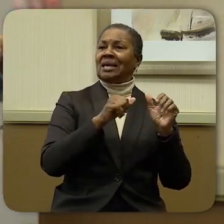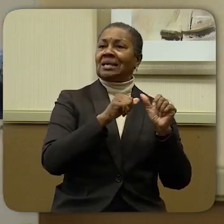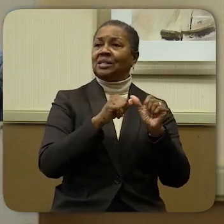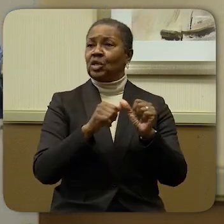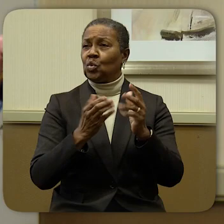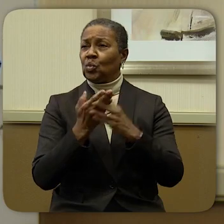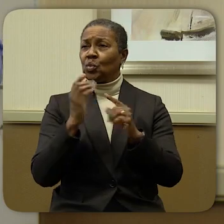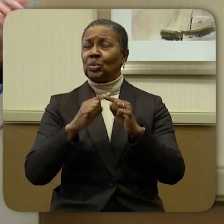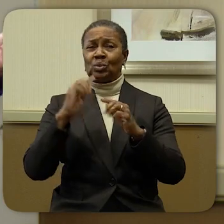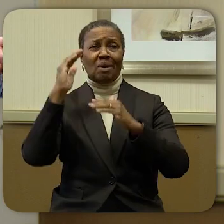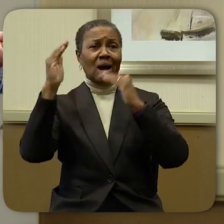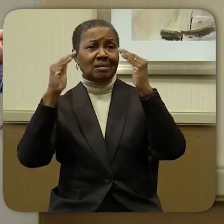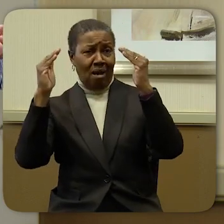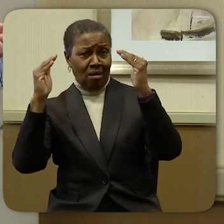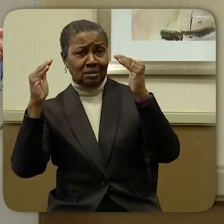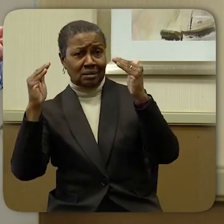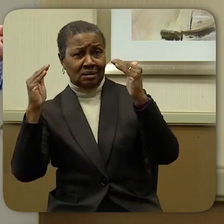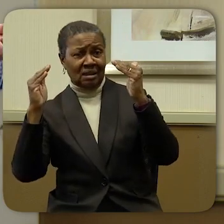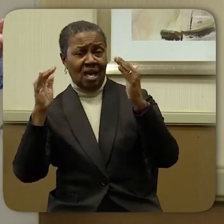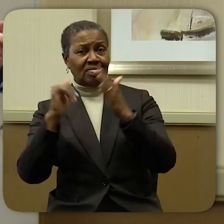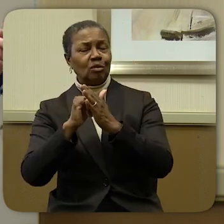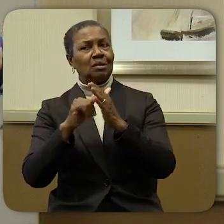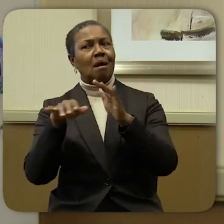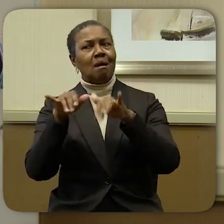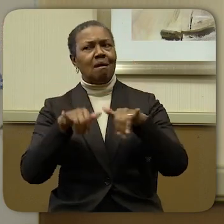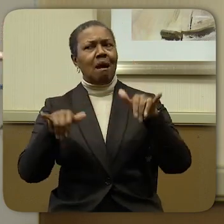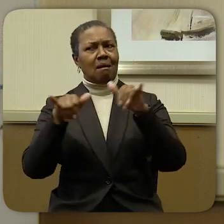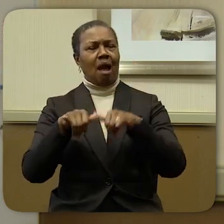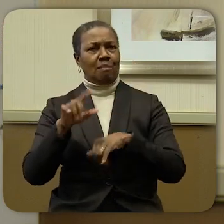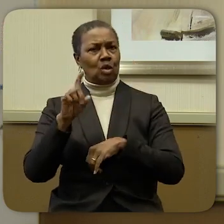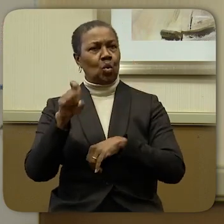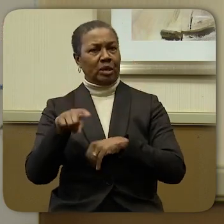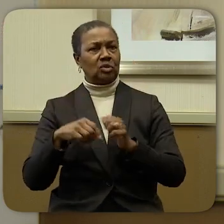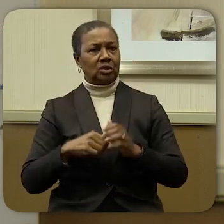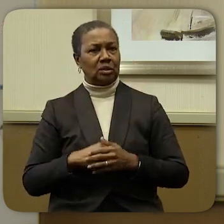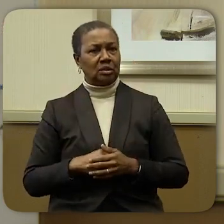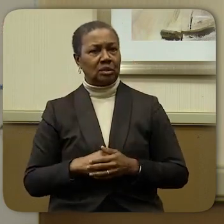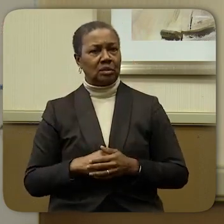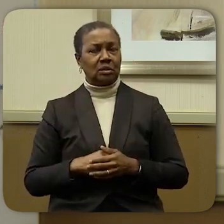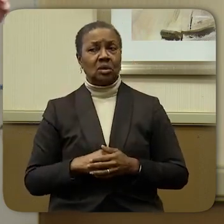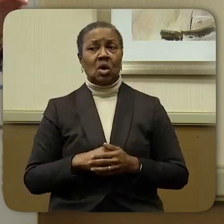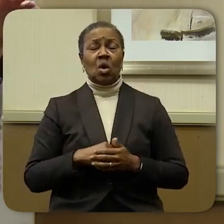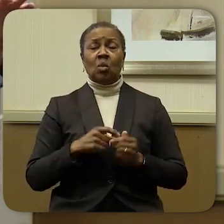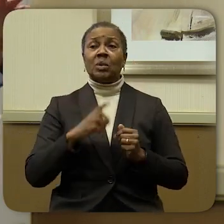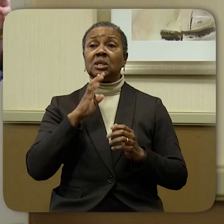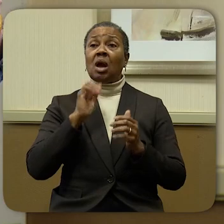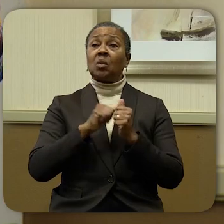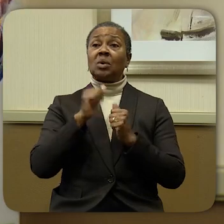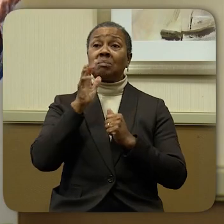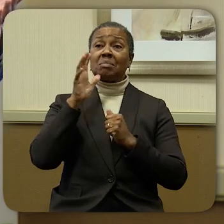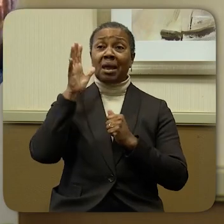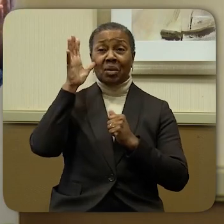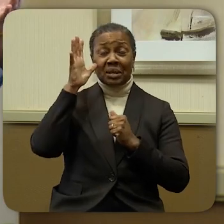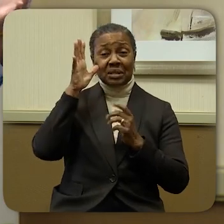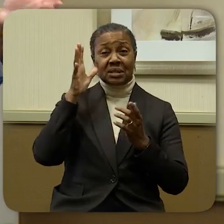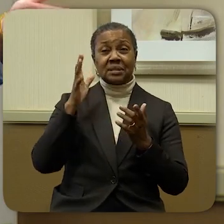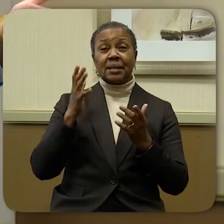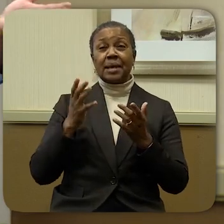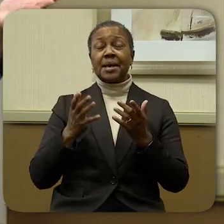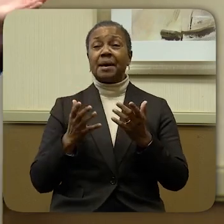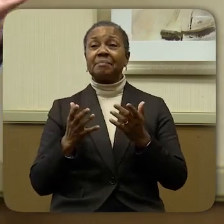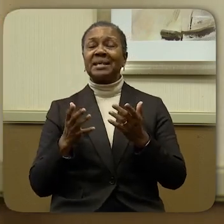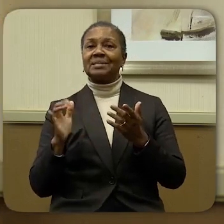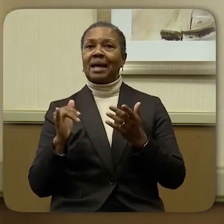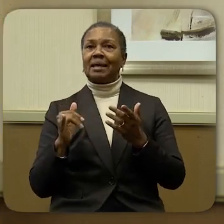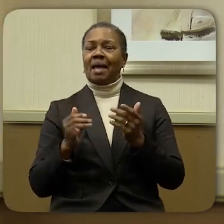adulthood, things like that. I think those are really common questions. A lot of time when we talk with parents,